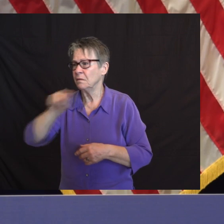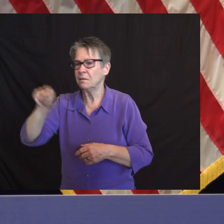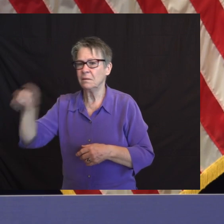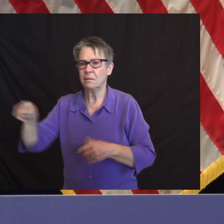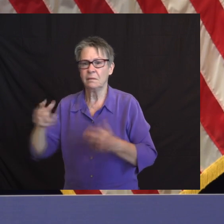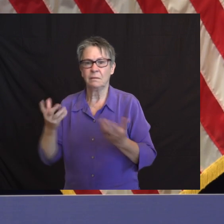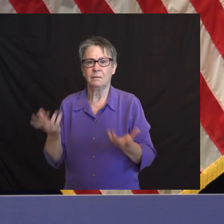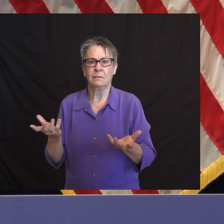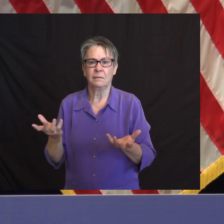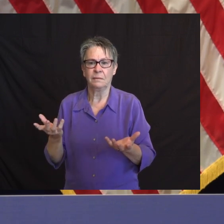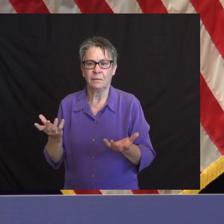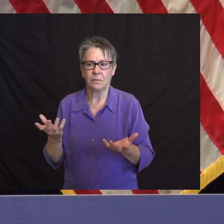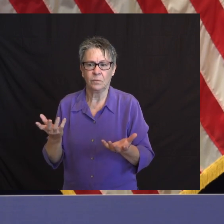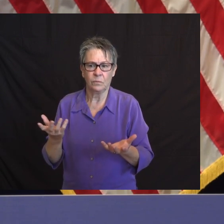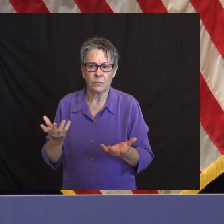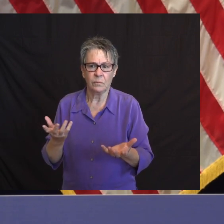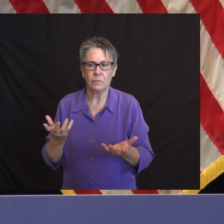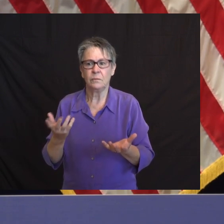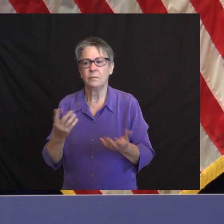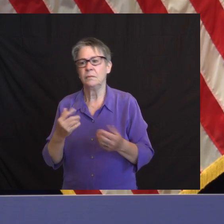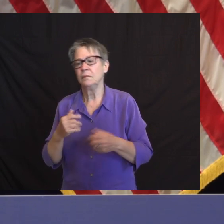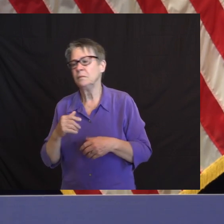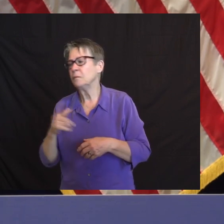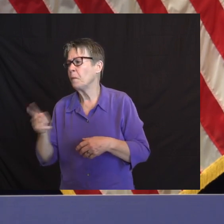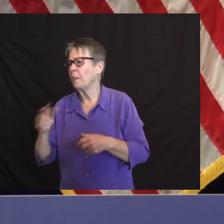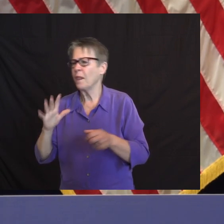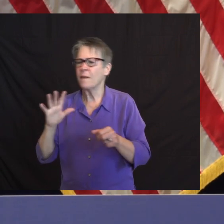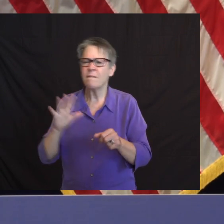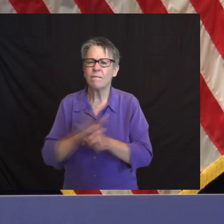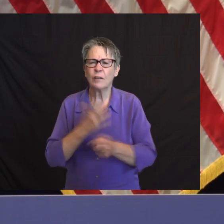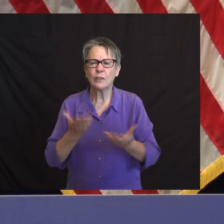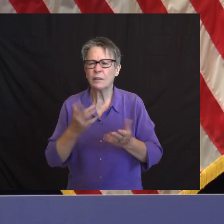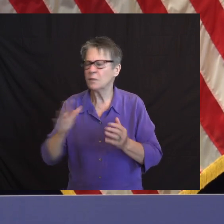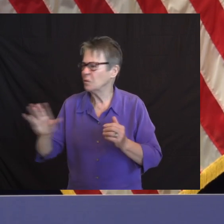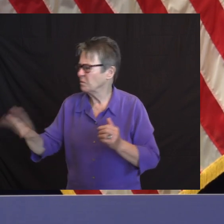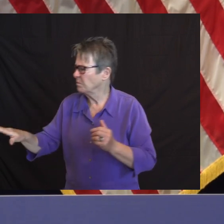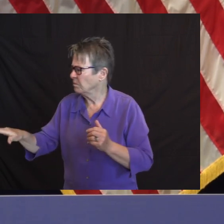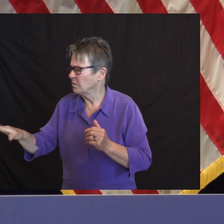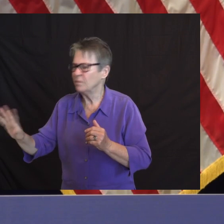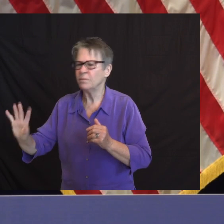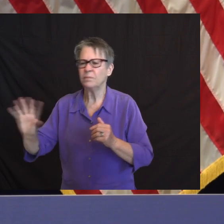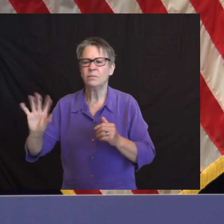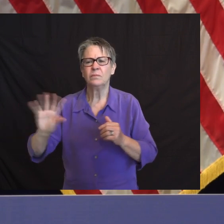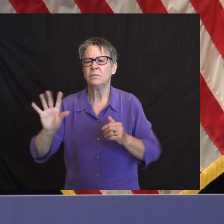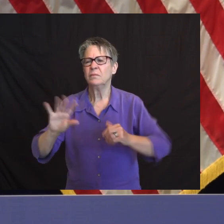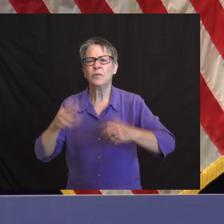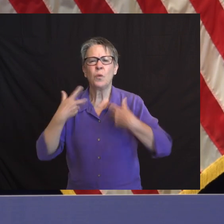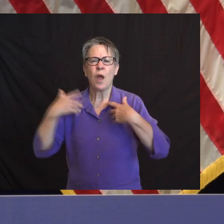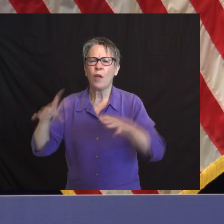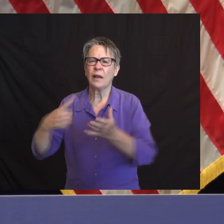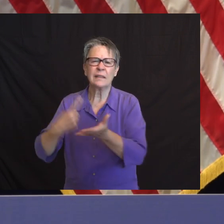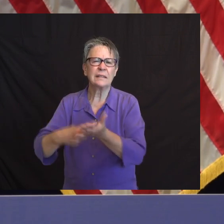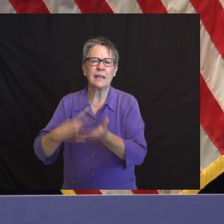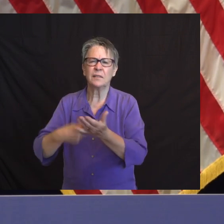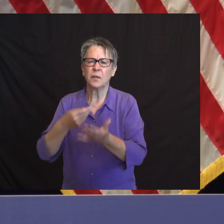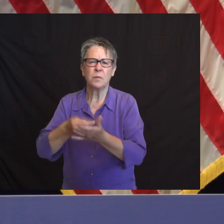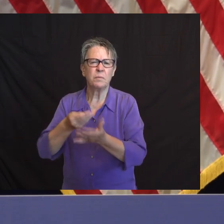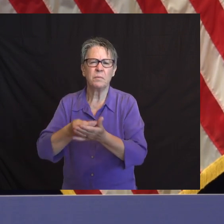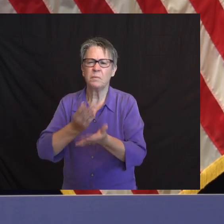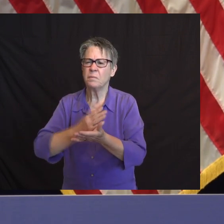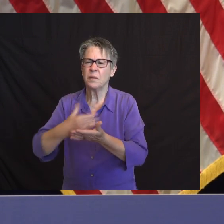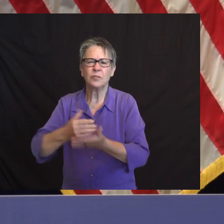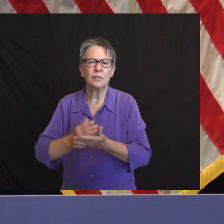Full service, Kevin, just real quick, financial situation I think we hit, which is it's another reason why we need the ability to